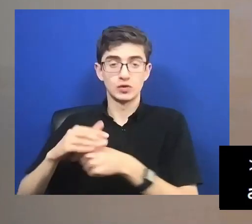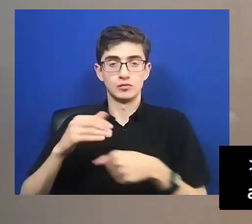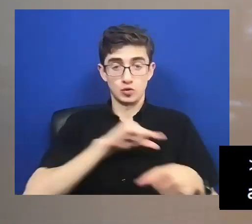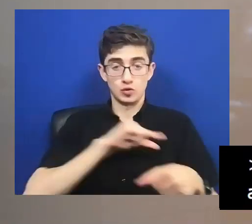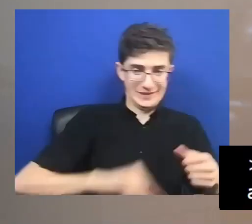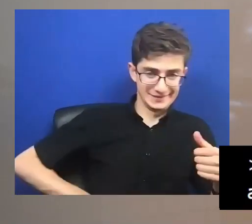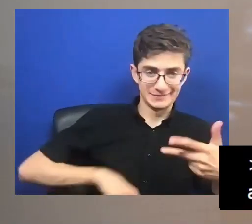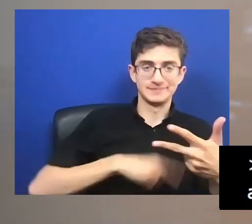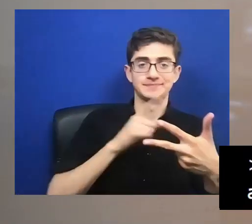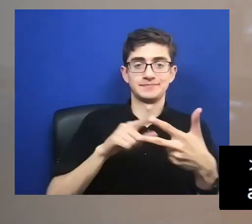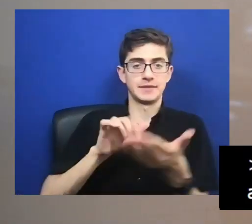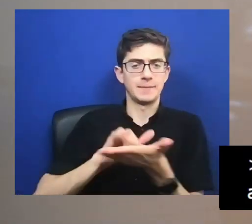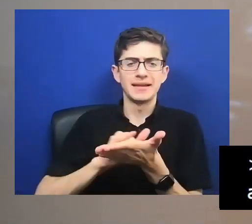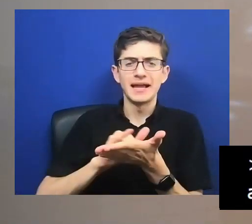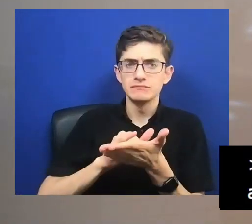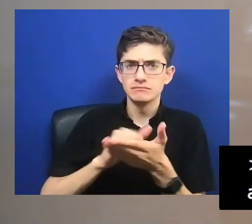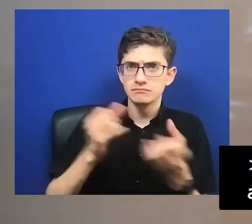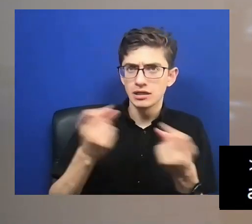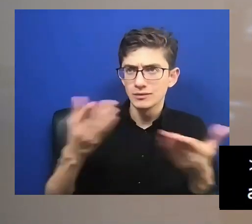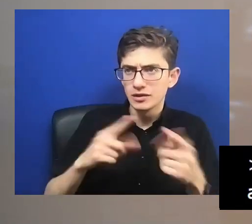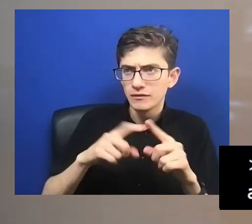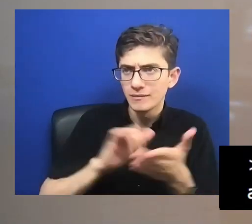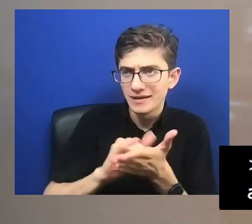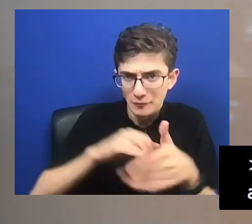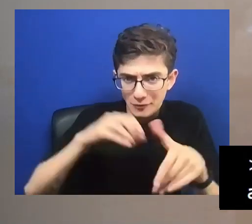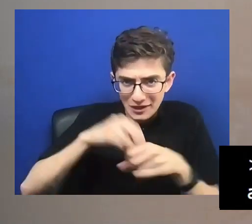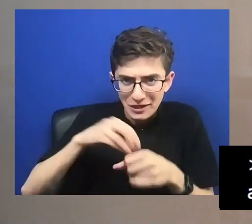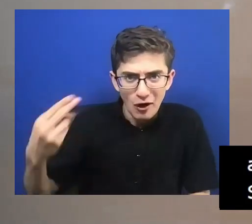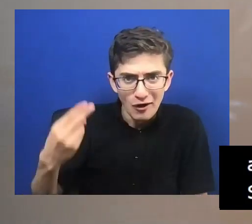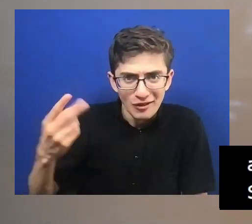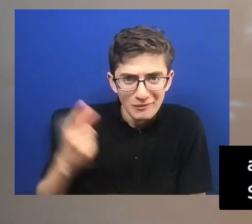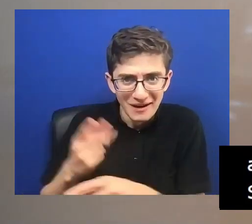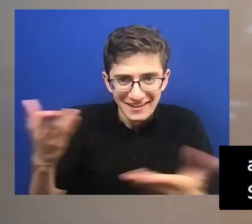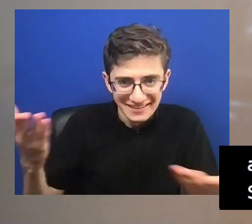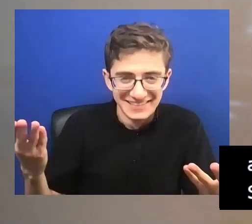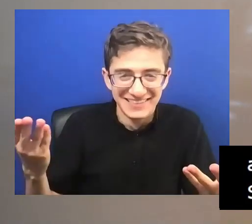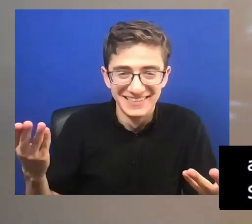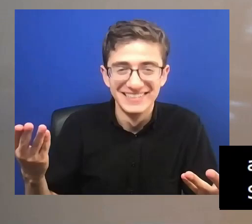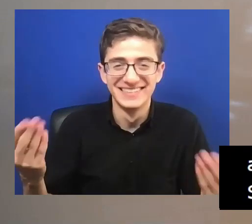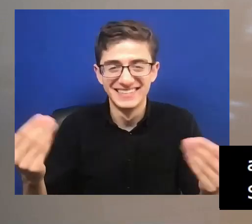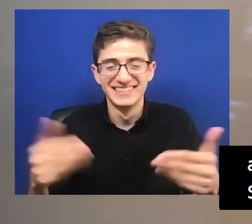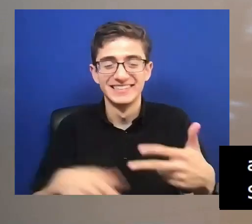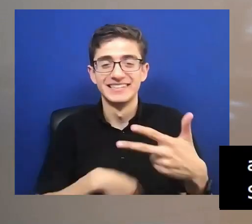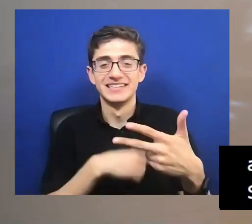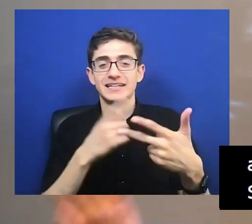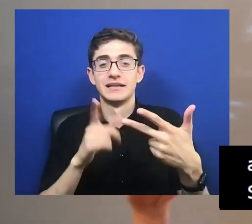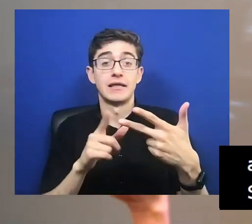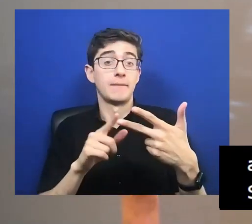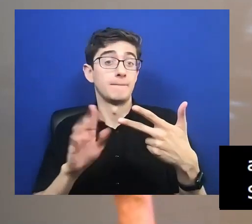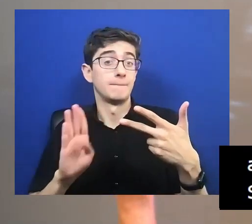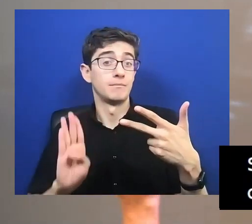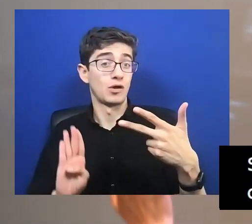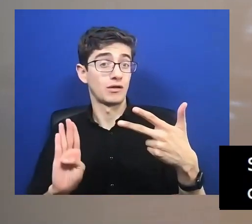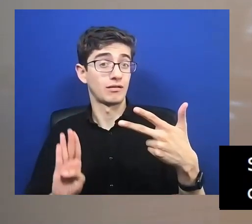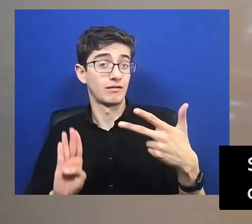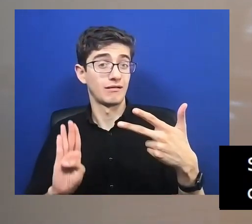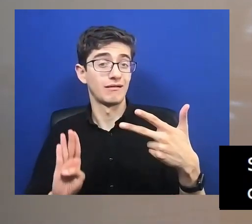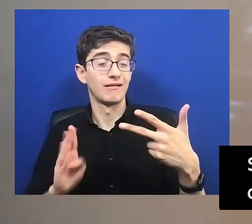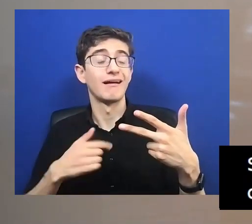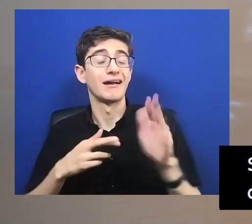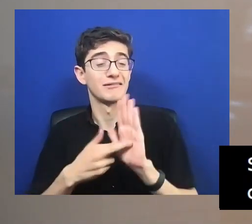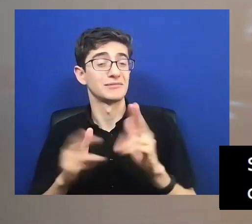as well. Do we have any Manhattanites in the house? We're in Harlem, so we should. All right. And do we have any Brooklynites in the house? I represent